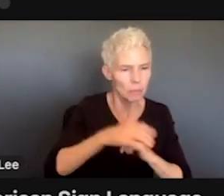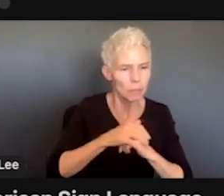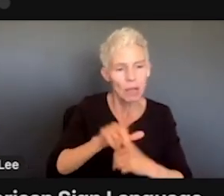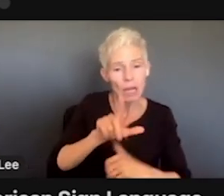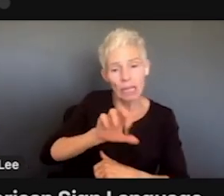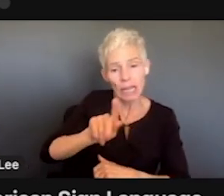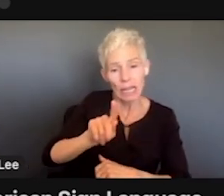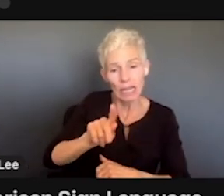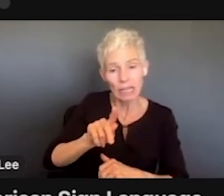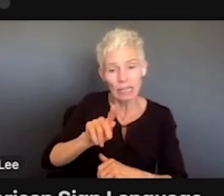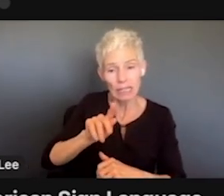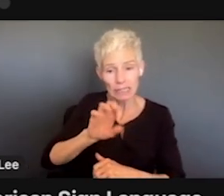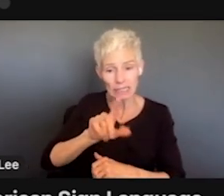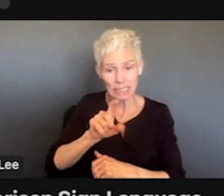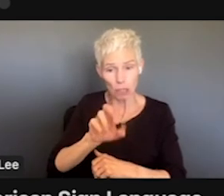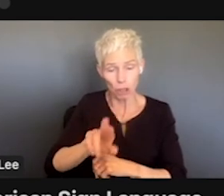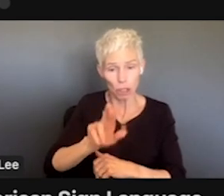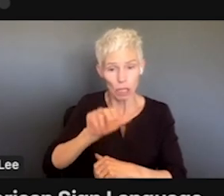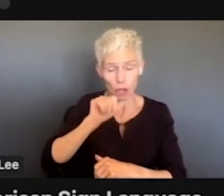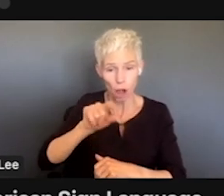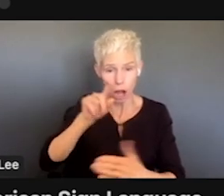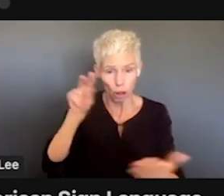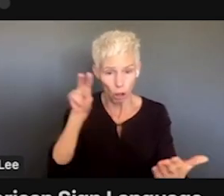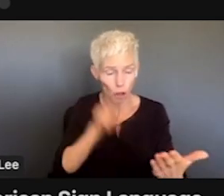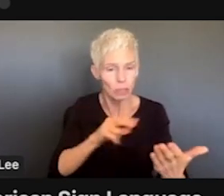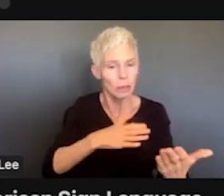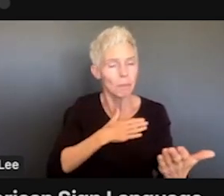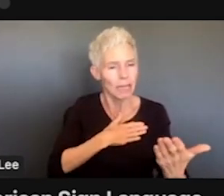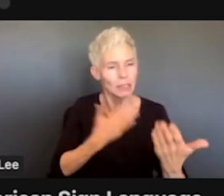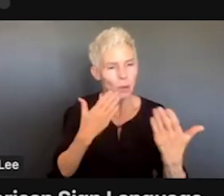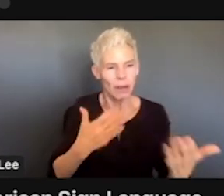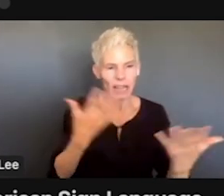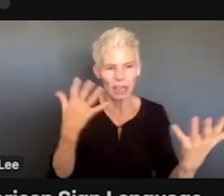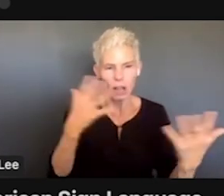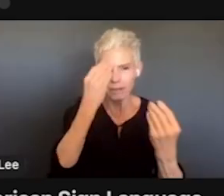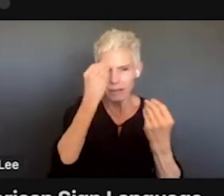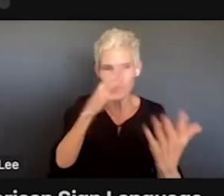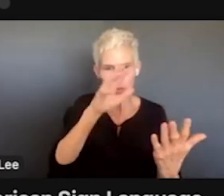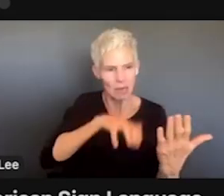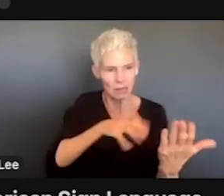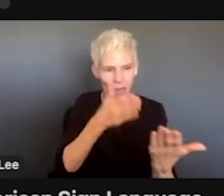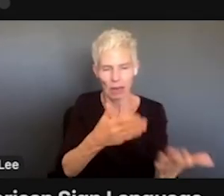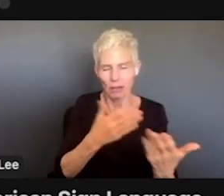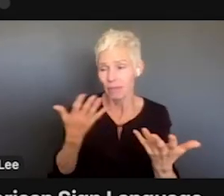do. Lots of great stuff in there. And that's it. Thank you.